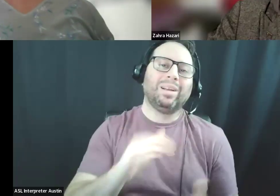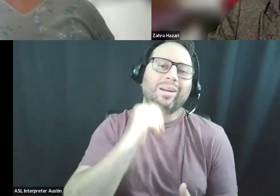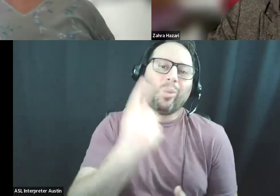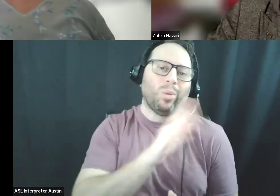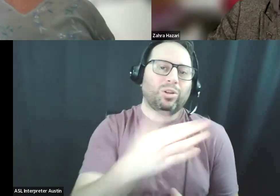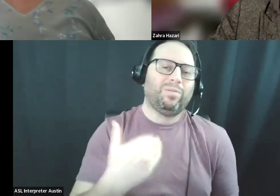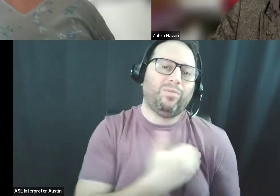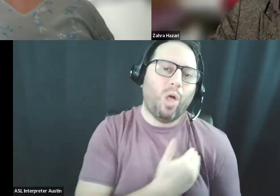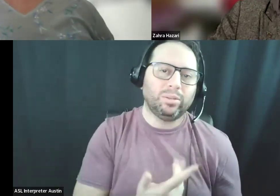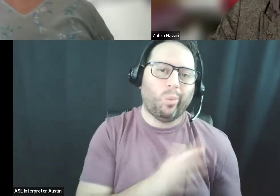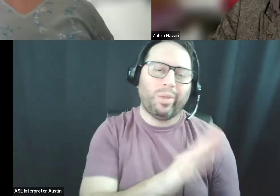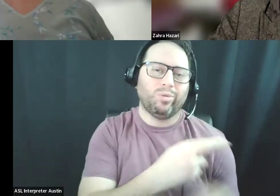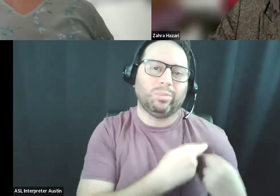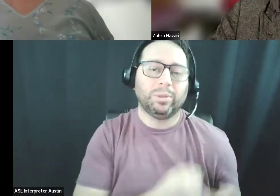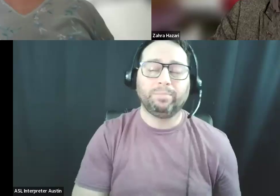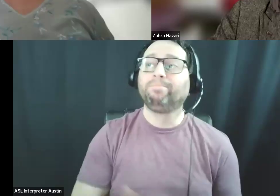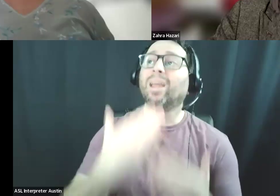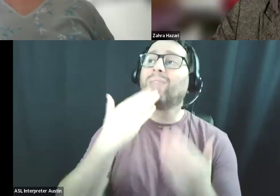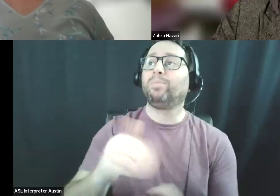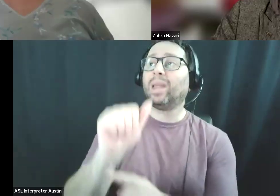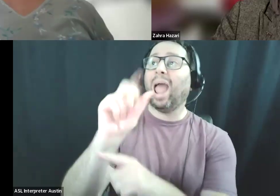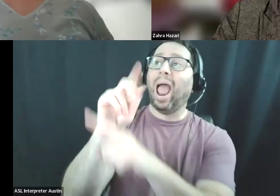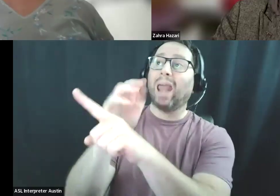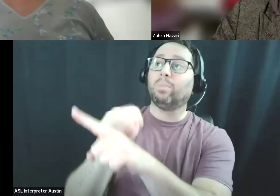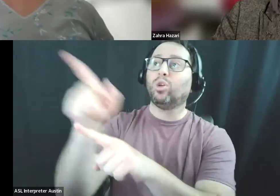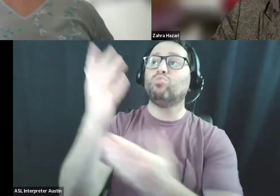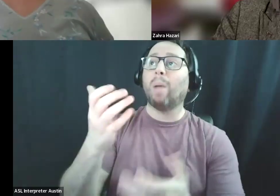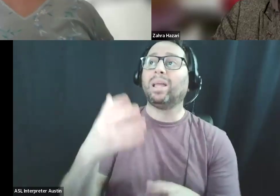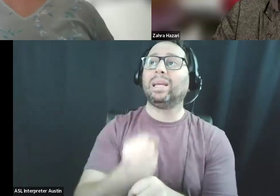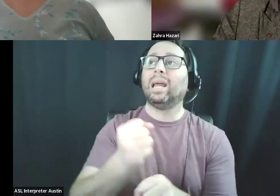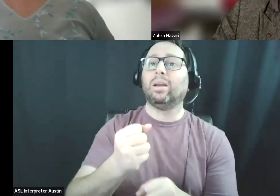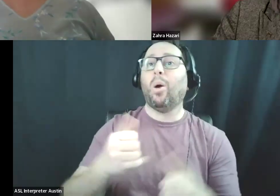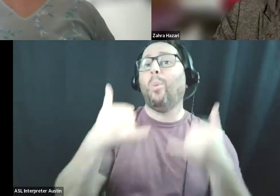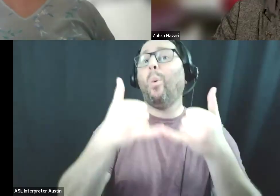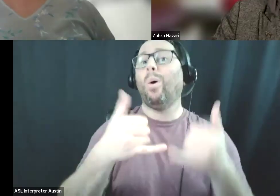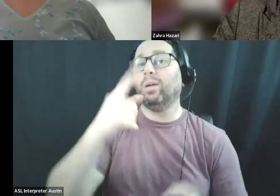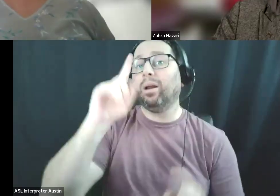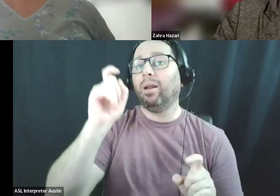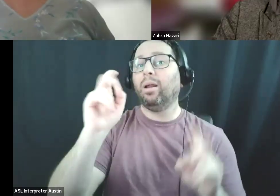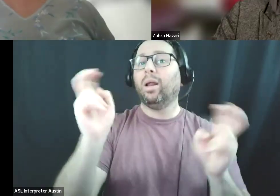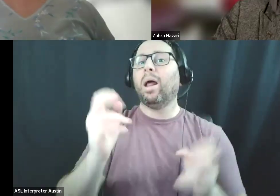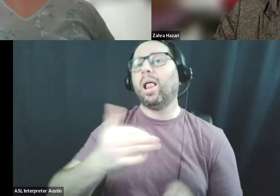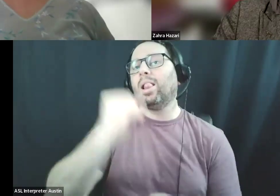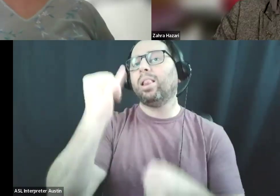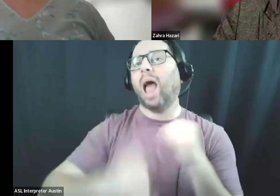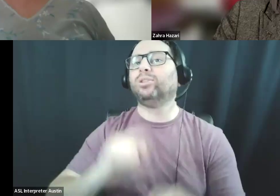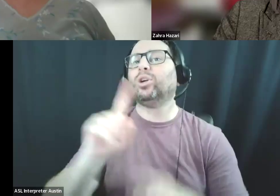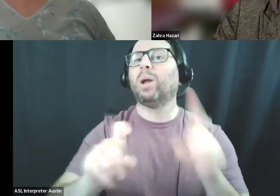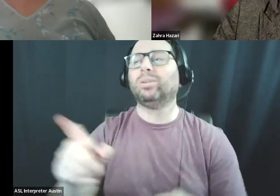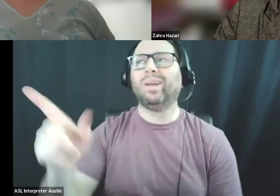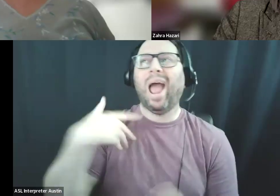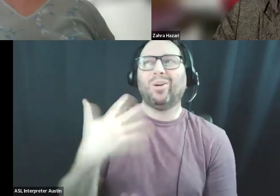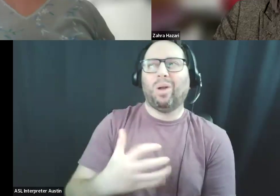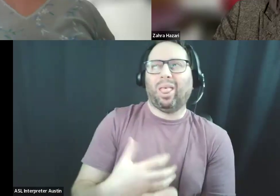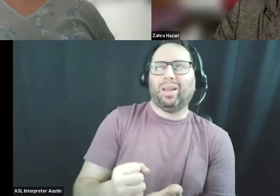Thanks for that wonderful question. Adam, you get to win the award for posting the last question. Well, I don't want to take up any more time since I've